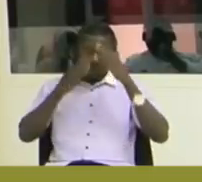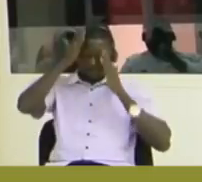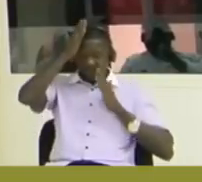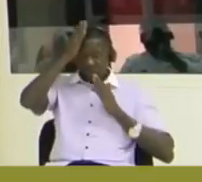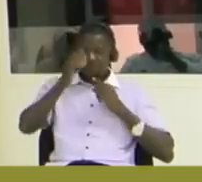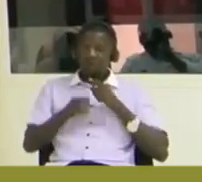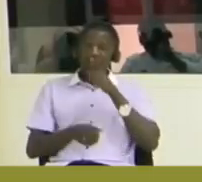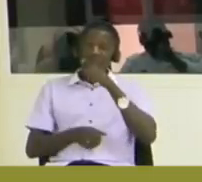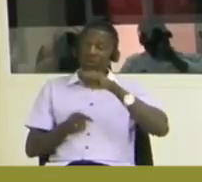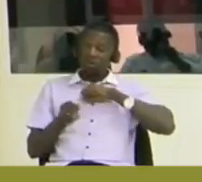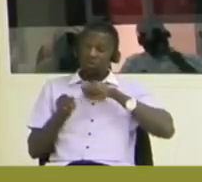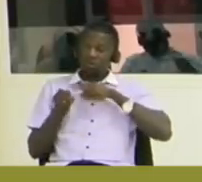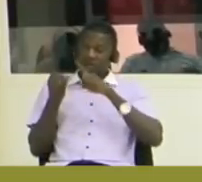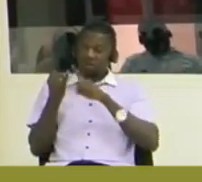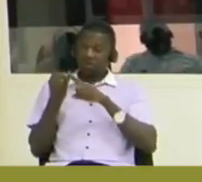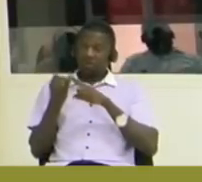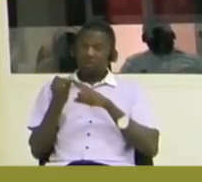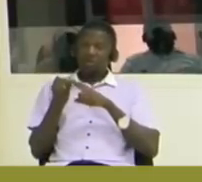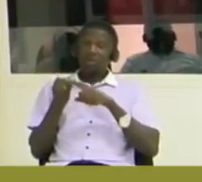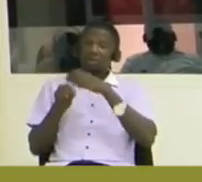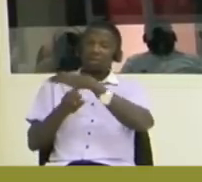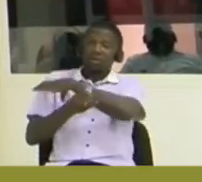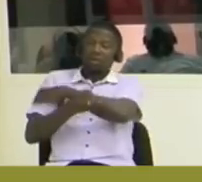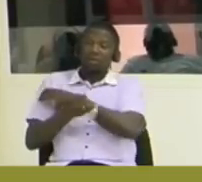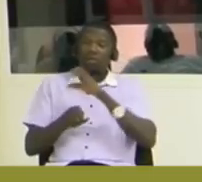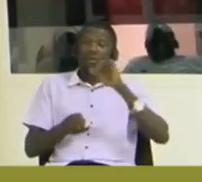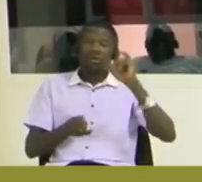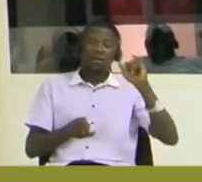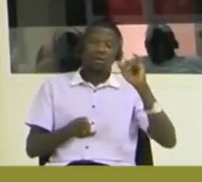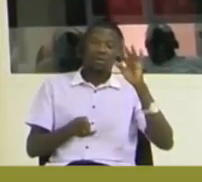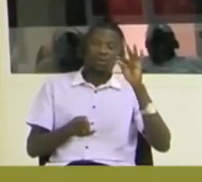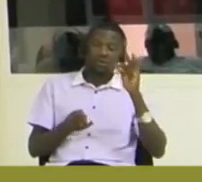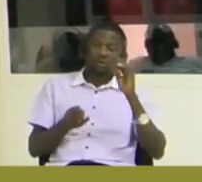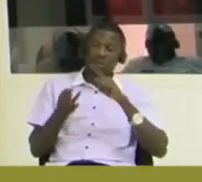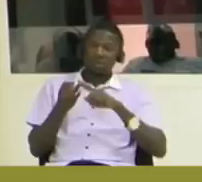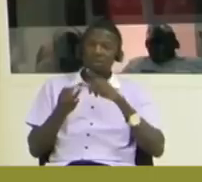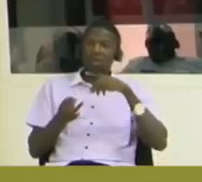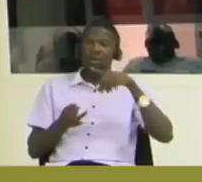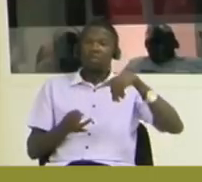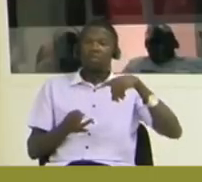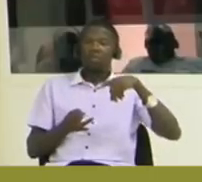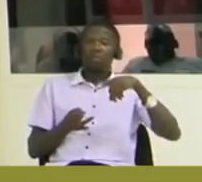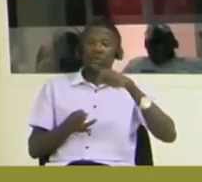yourself, Captain Yankuba Toure, Peter Singhateh,